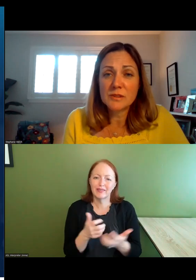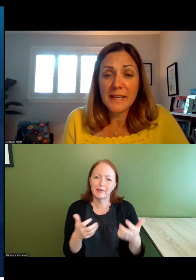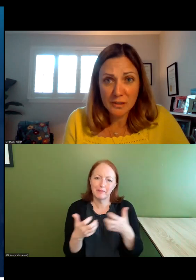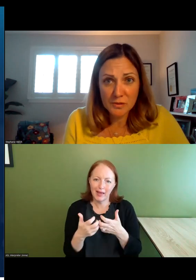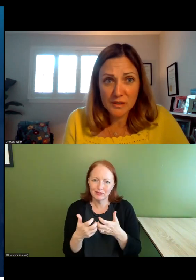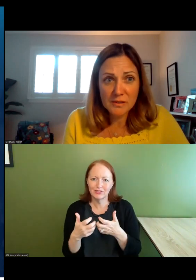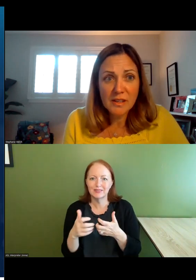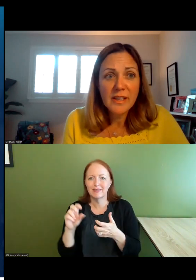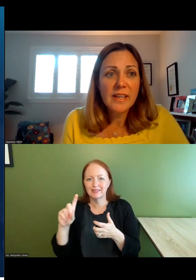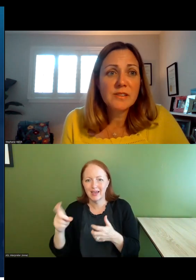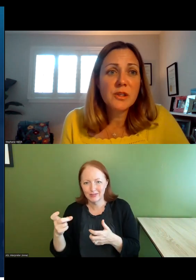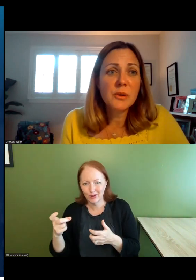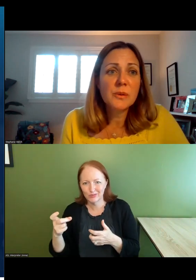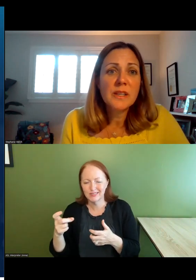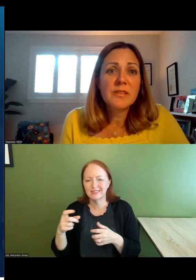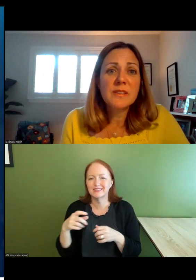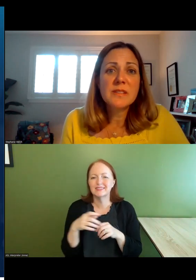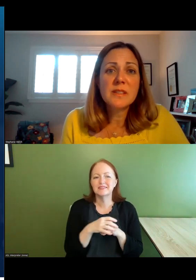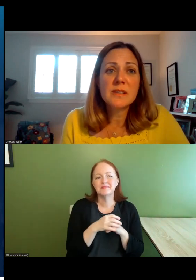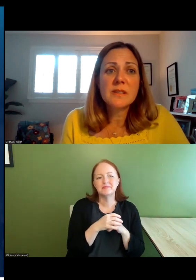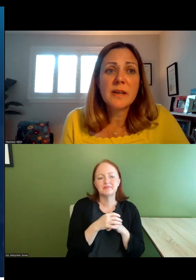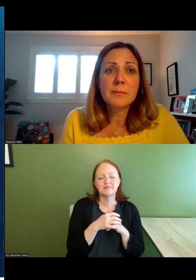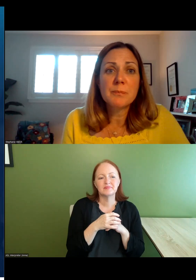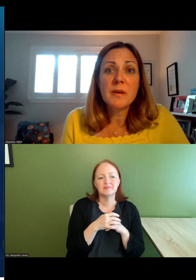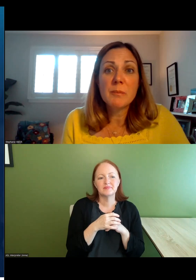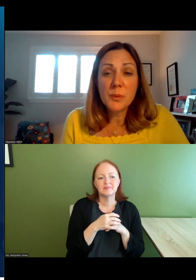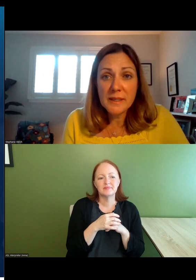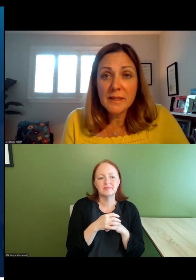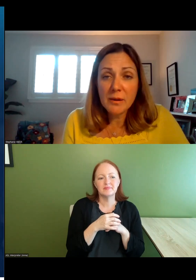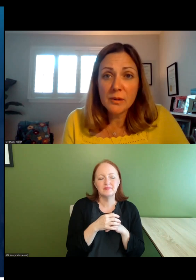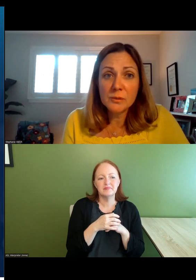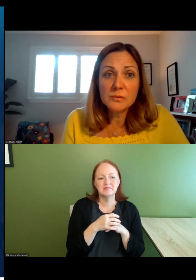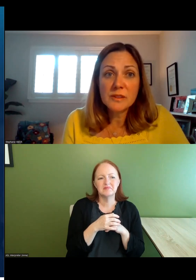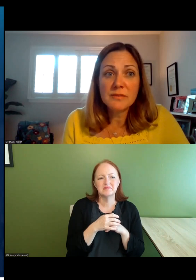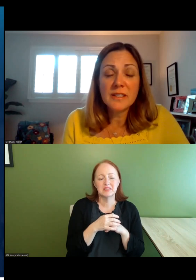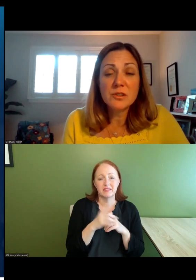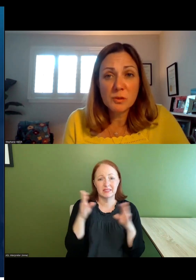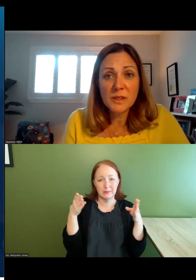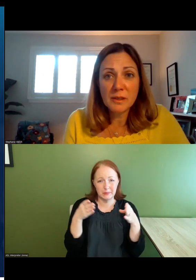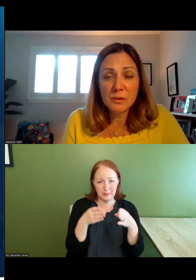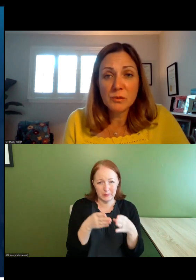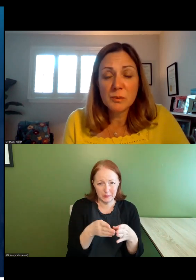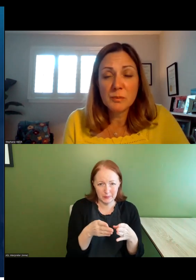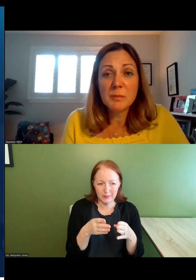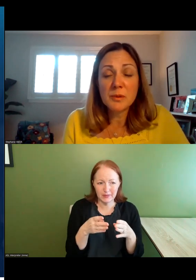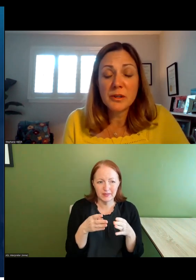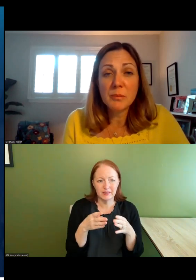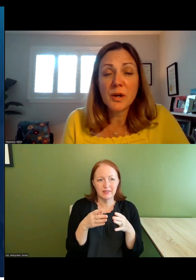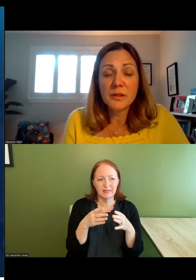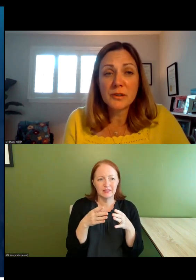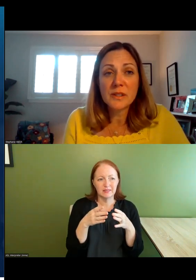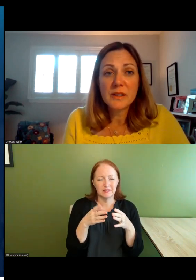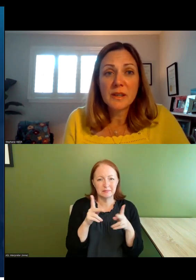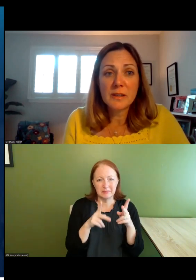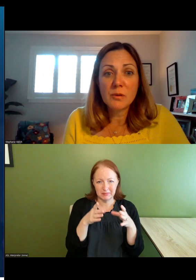clinical diagnosis. And so this is a pretty narrow, if not extremely narrow, group of people in